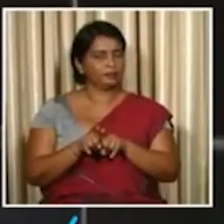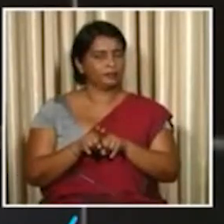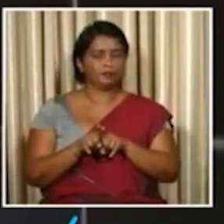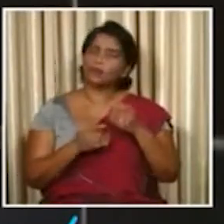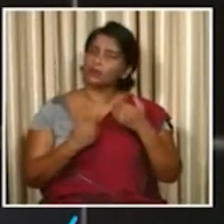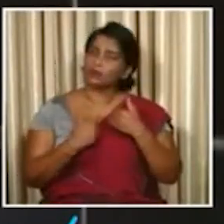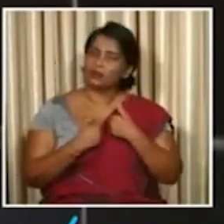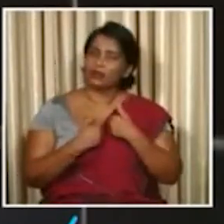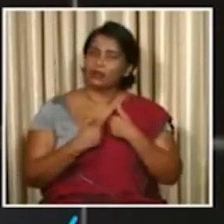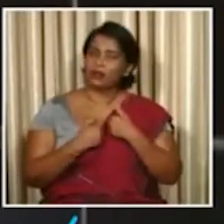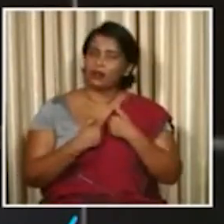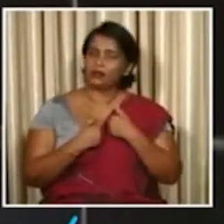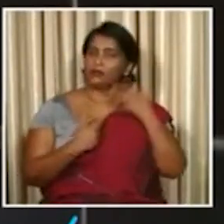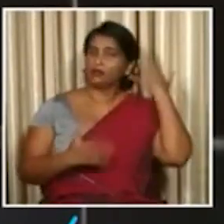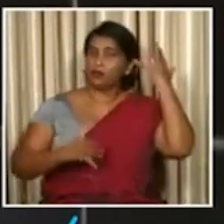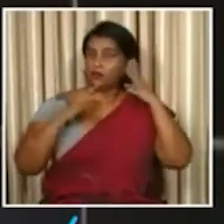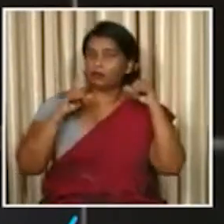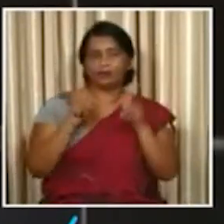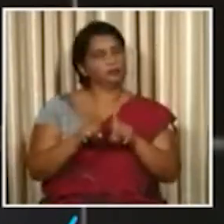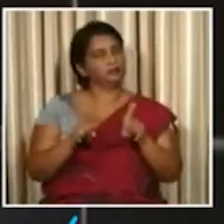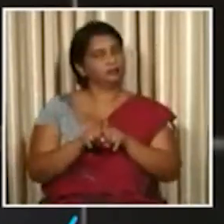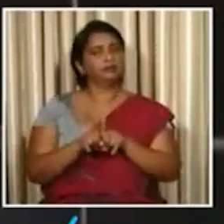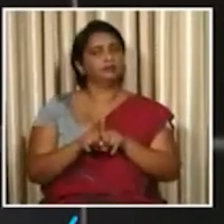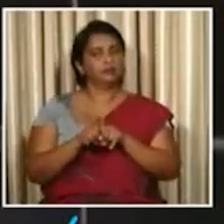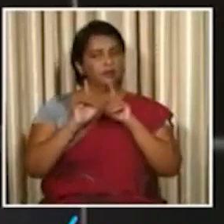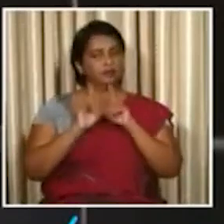globally acclaimed disarmament and non-proliferation